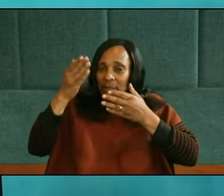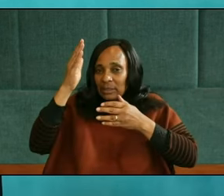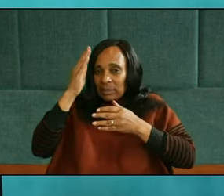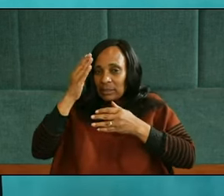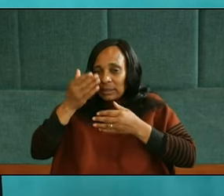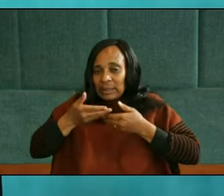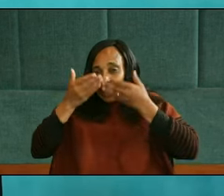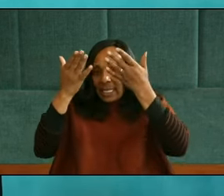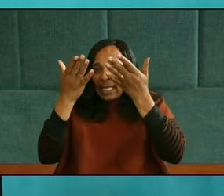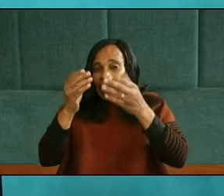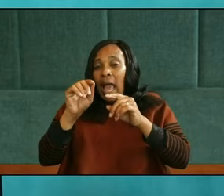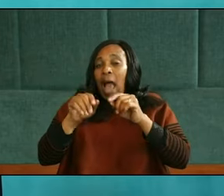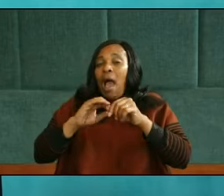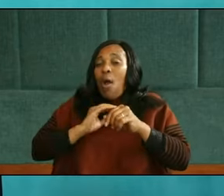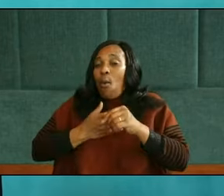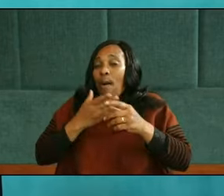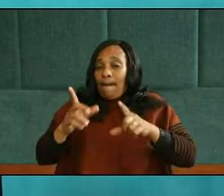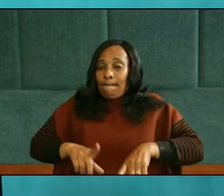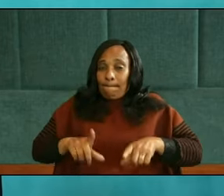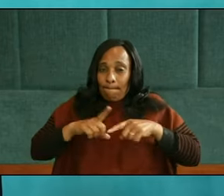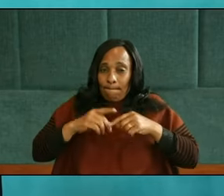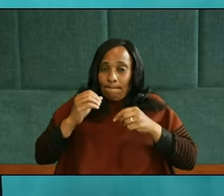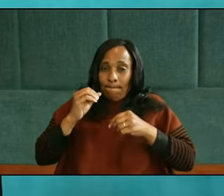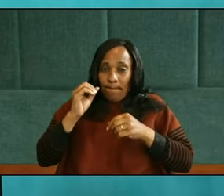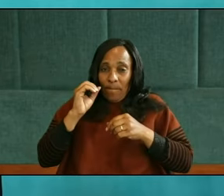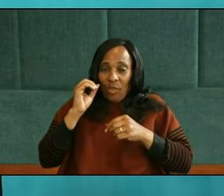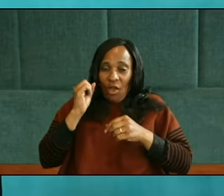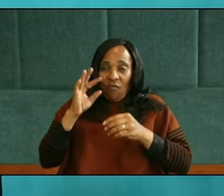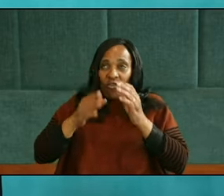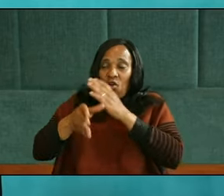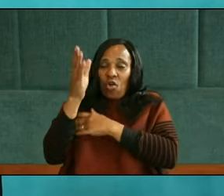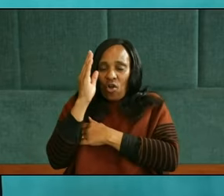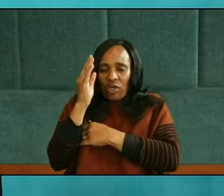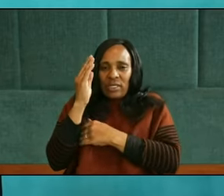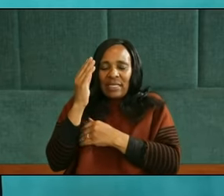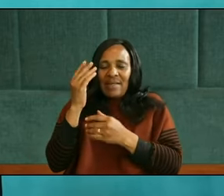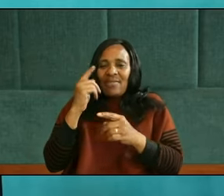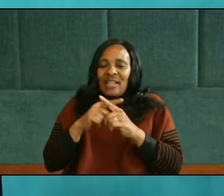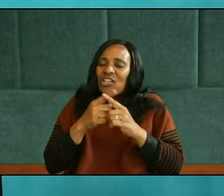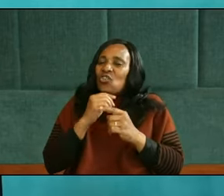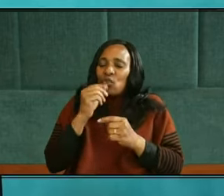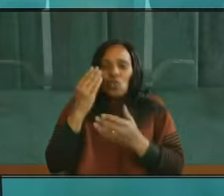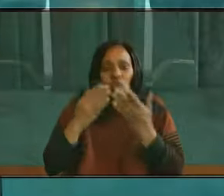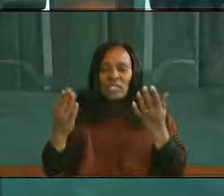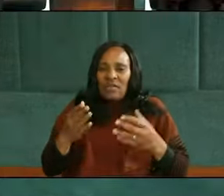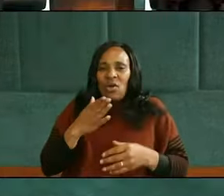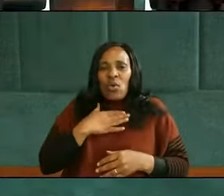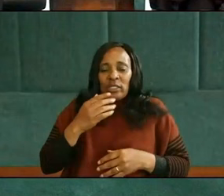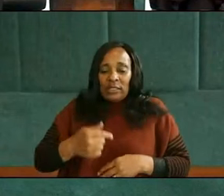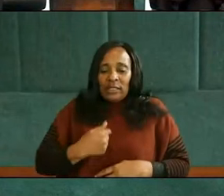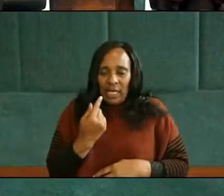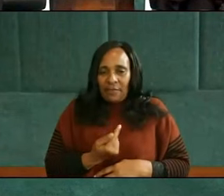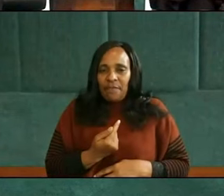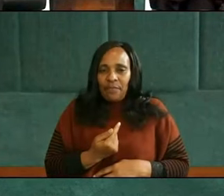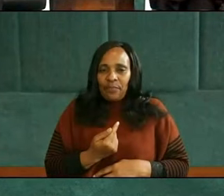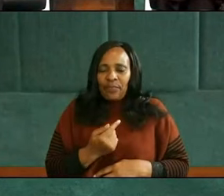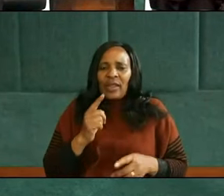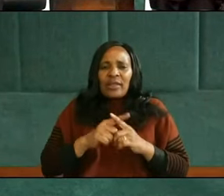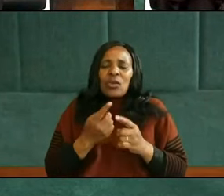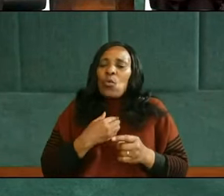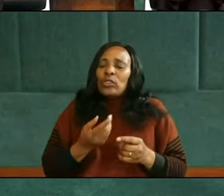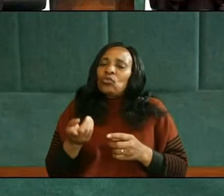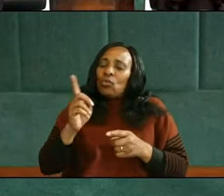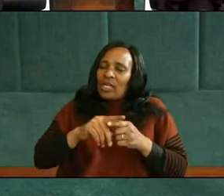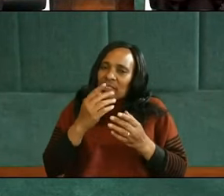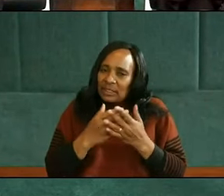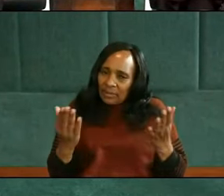lives, even though that is not what we want for ourselves. Amen. Thank you so much for that point. Maybe I can add something that just came